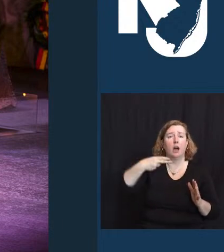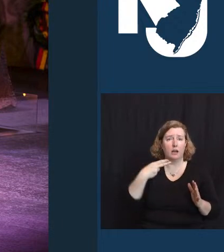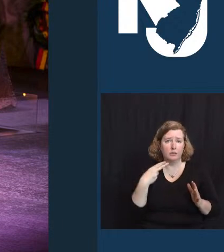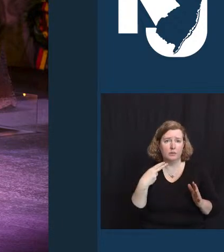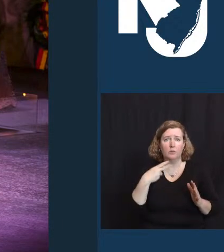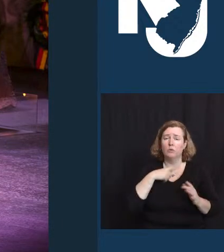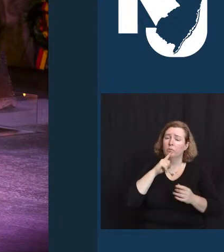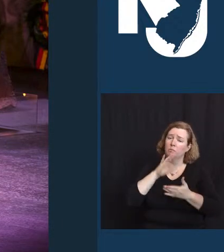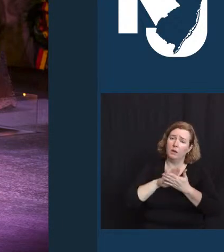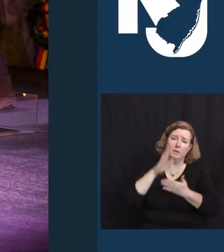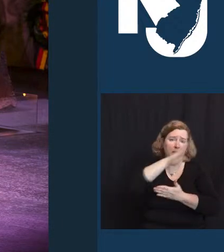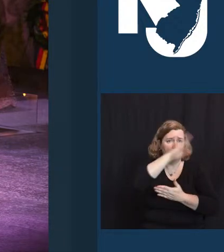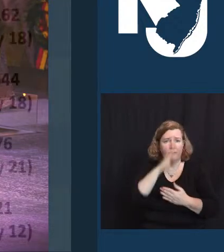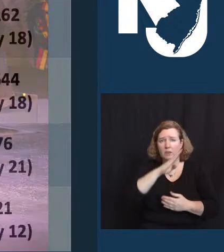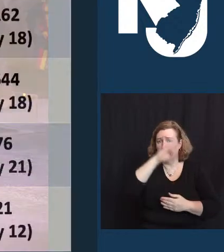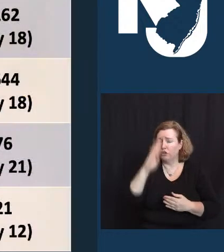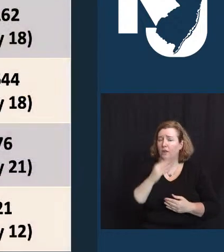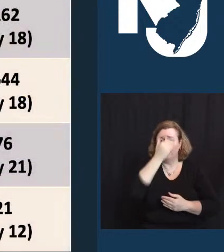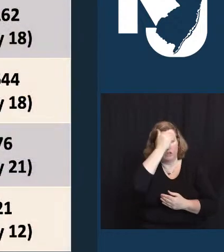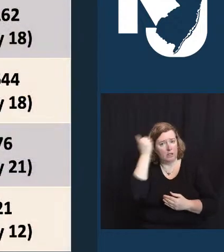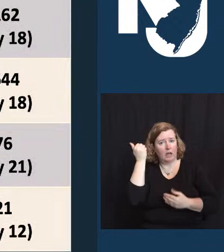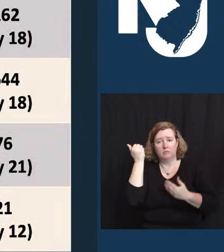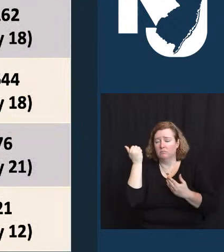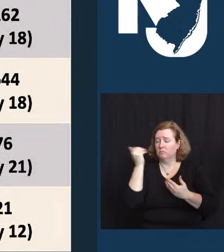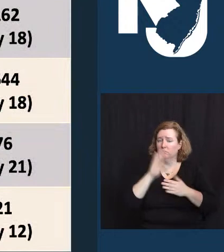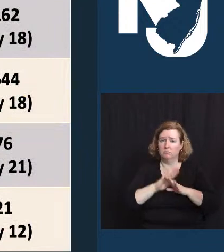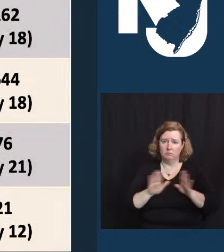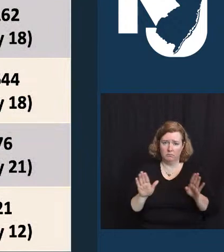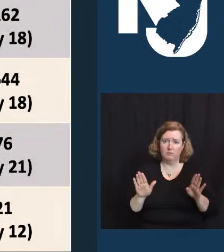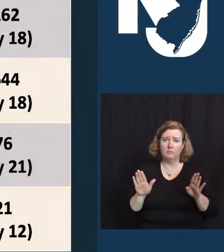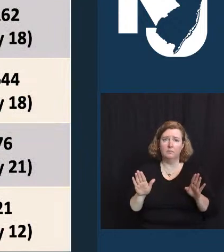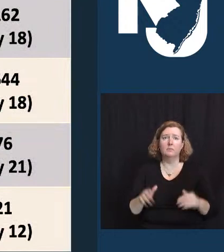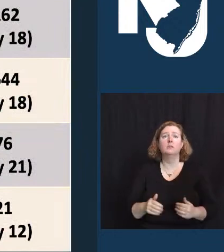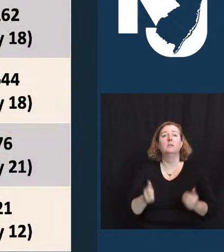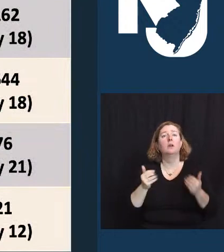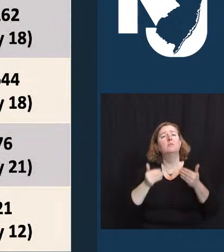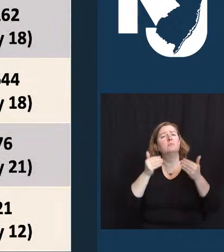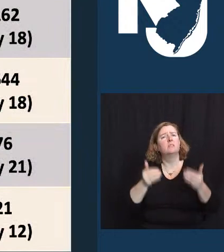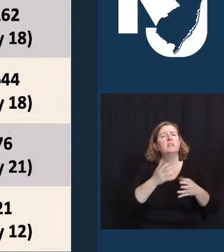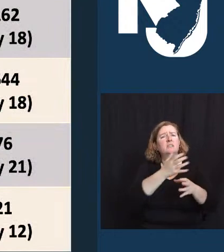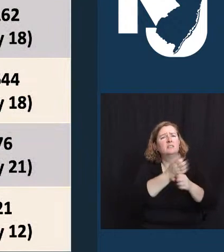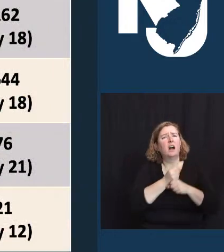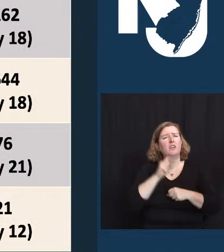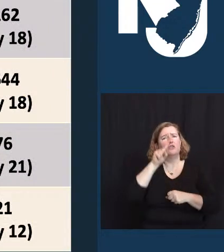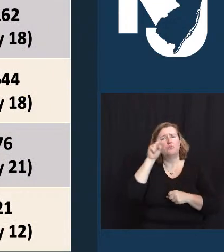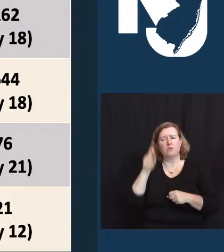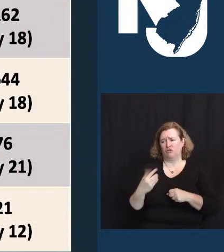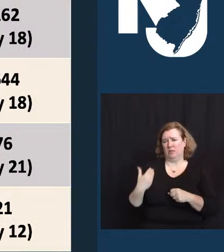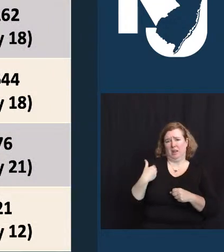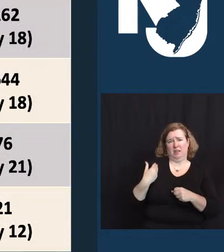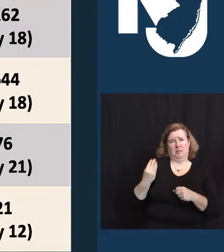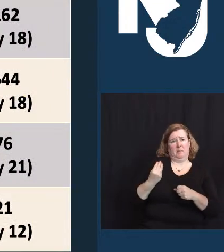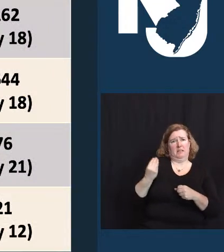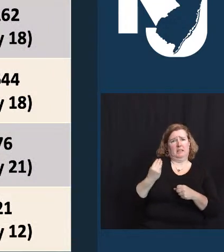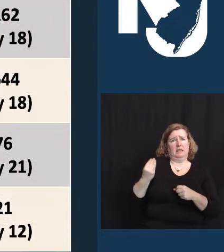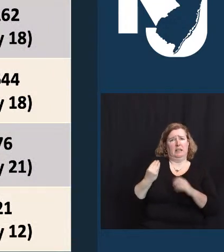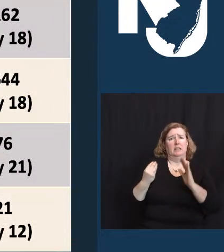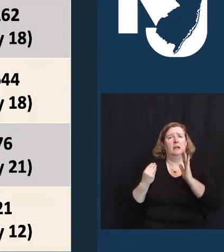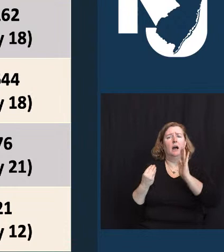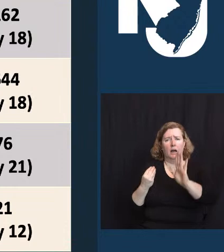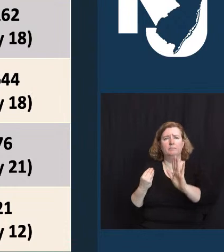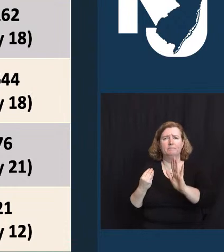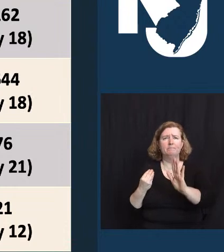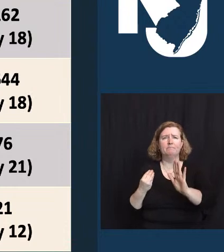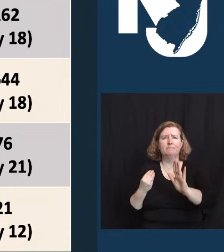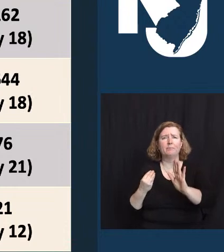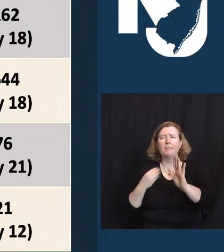forget. Moving on, in response to a question we received on Monday, and before we get to the daily numbers, I want to